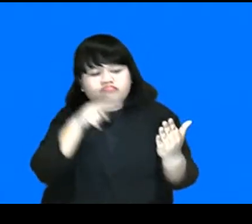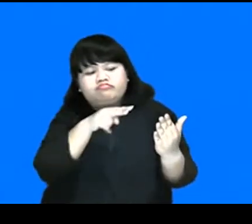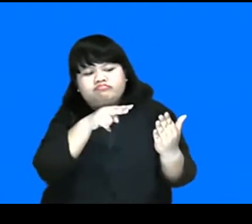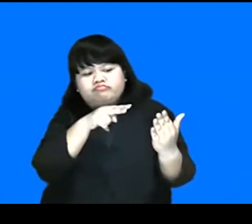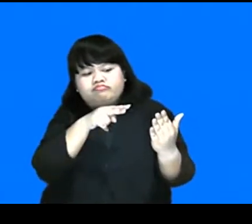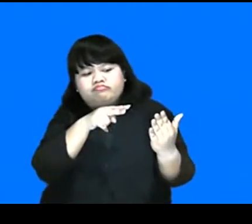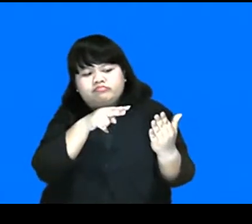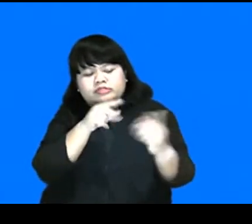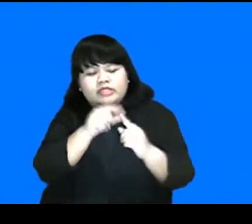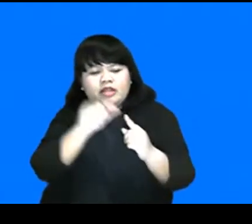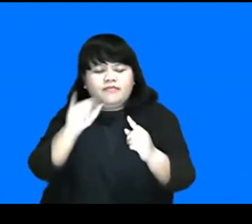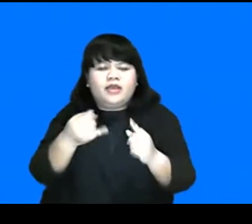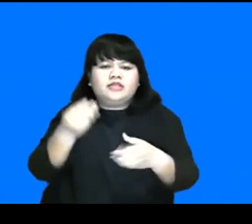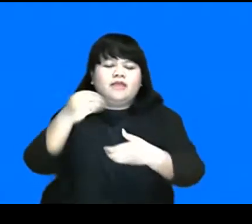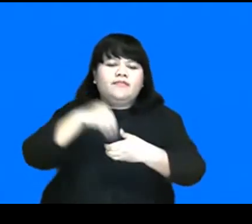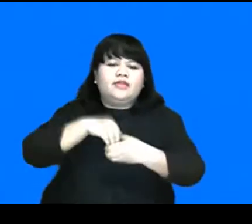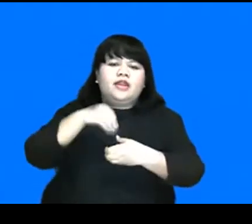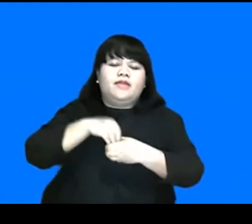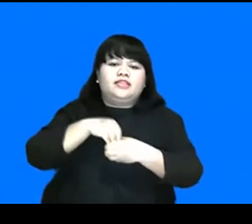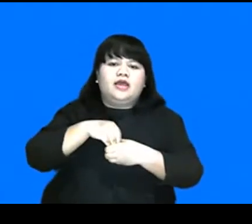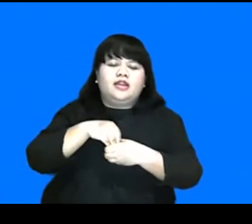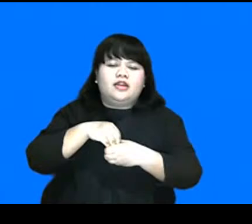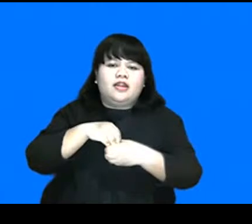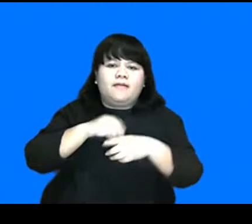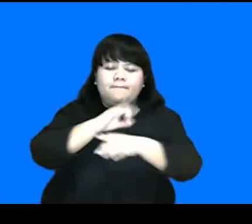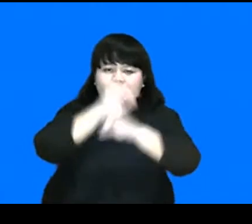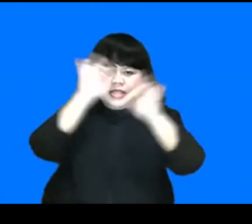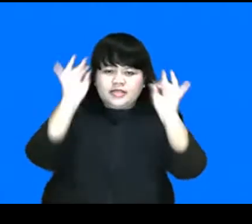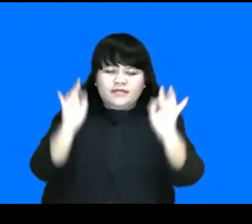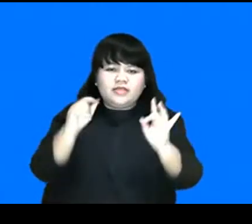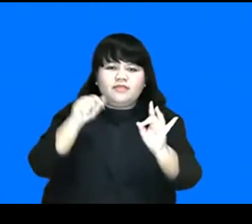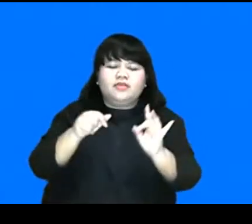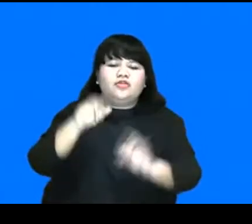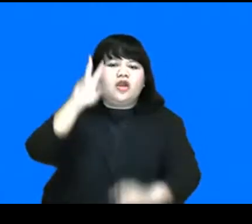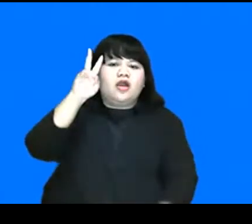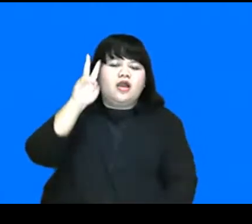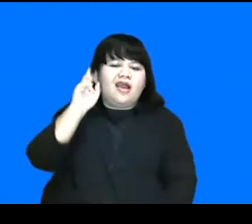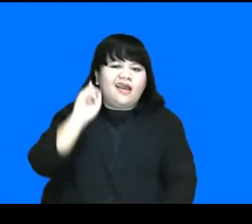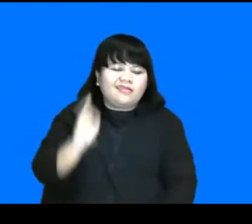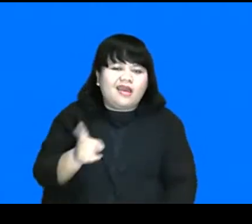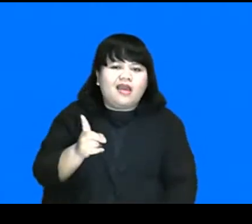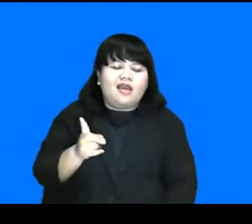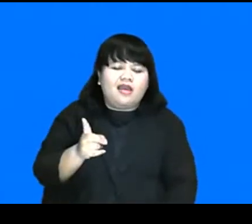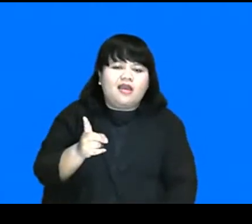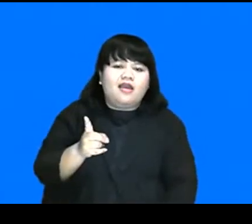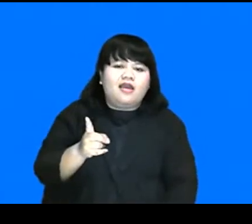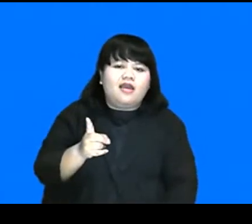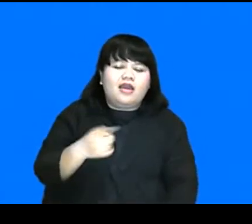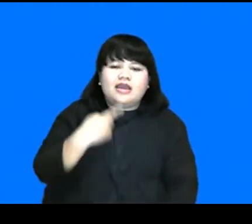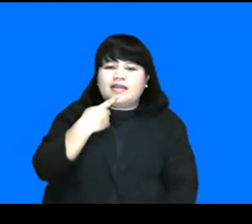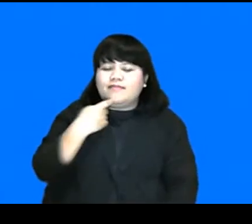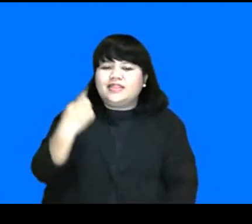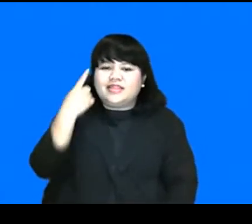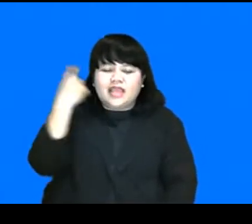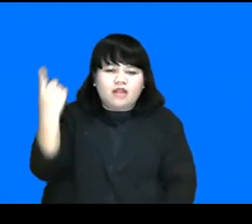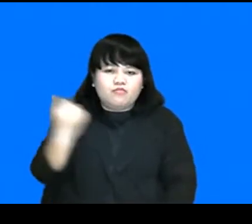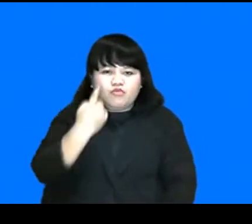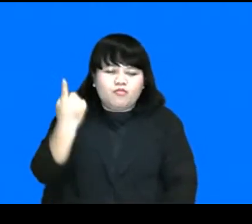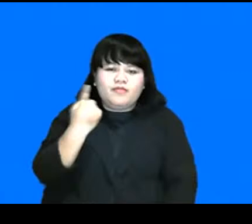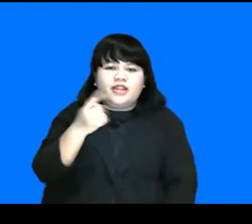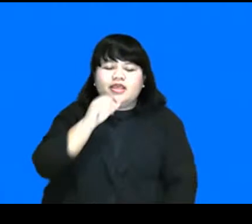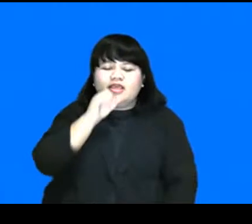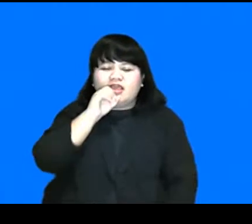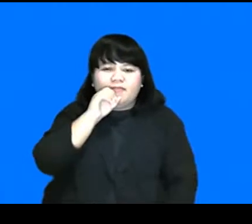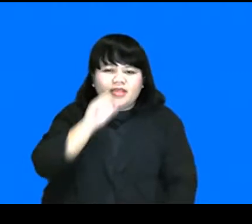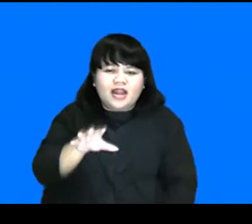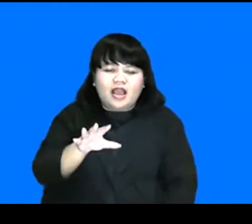and the planning here, but there are some public interest will be thinking like some government in not to mention like in